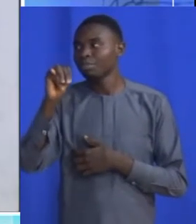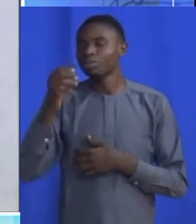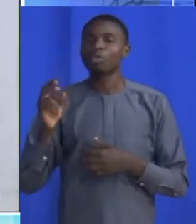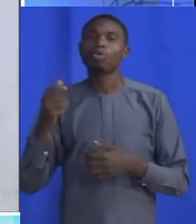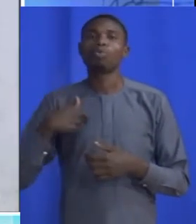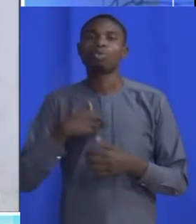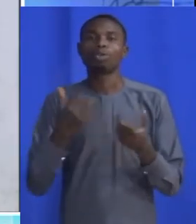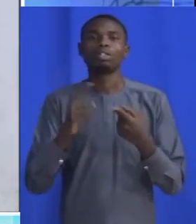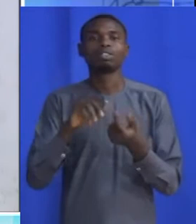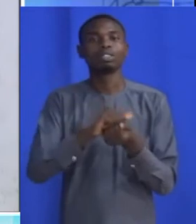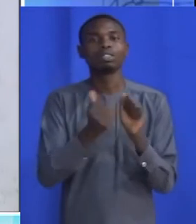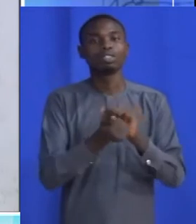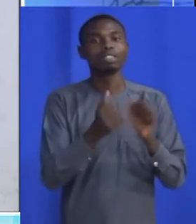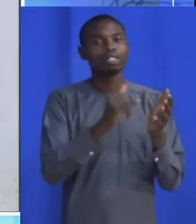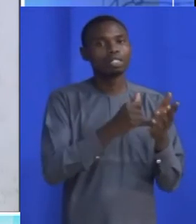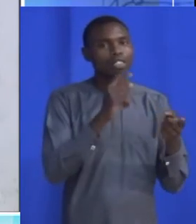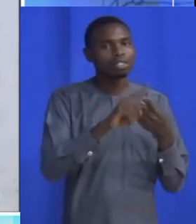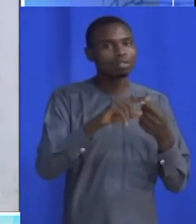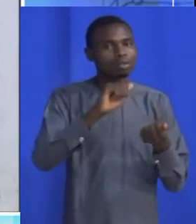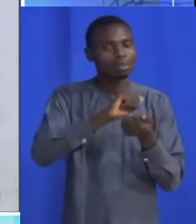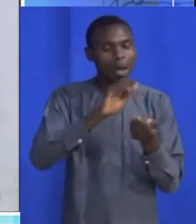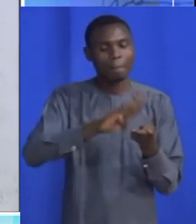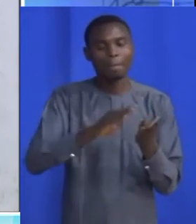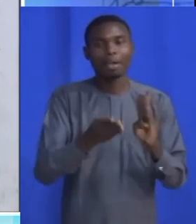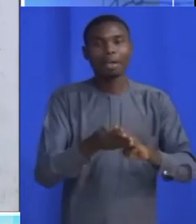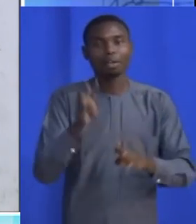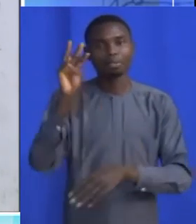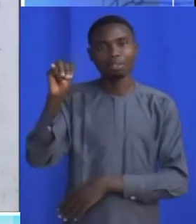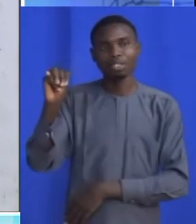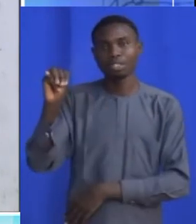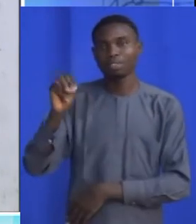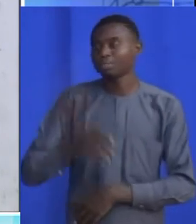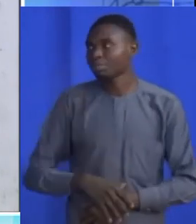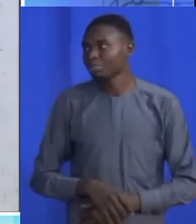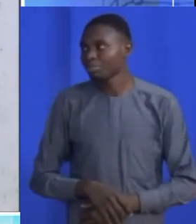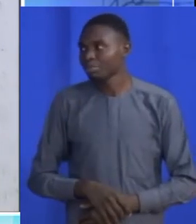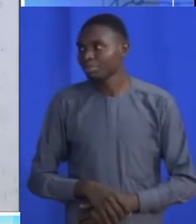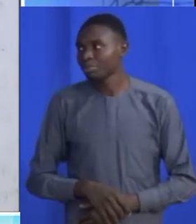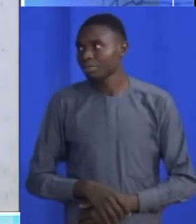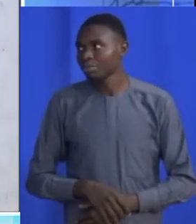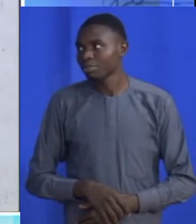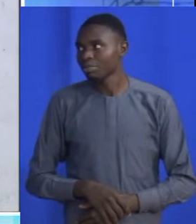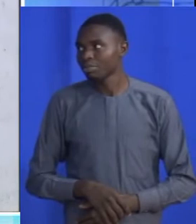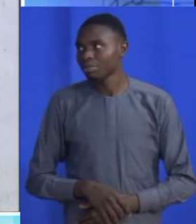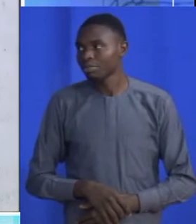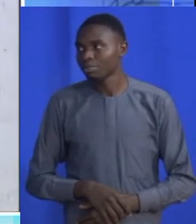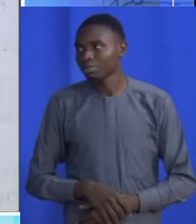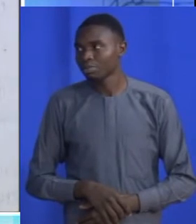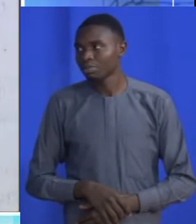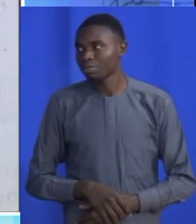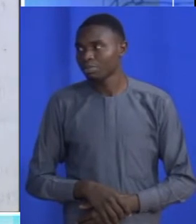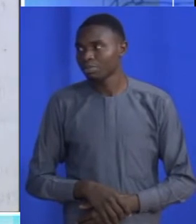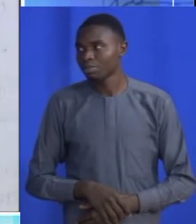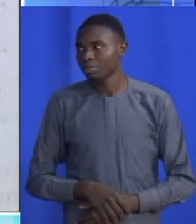ambassadorial immunity. Another area where the rule of law find difficult is the lack of